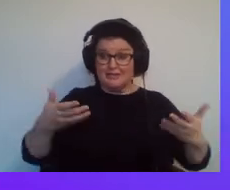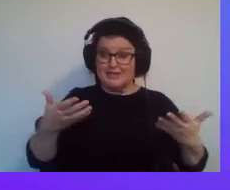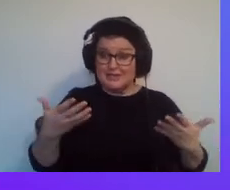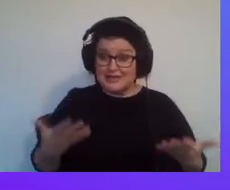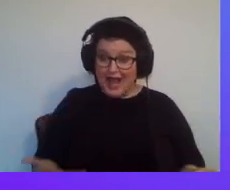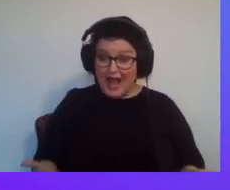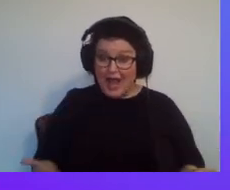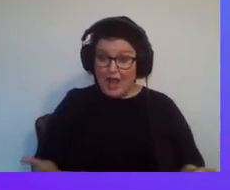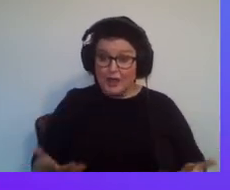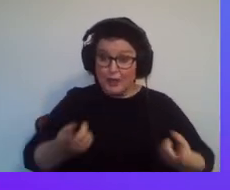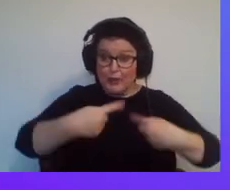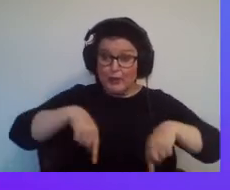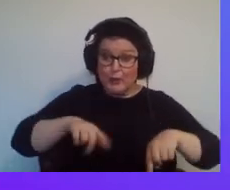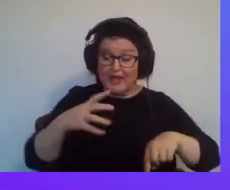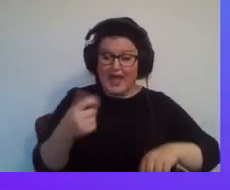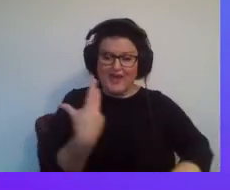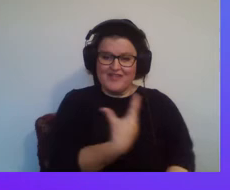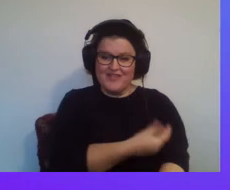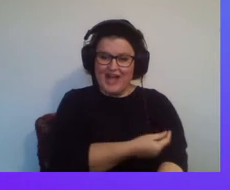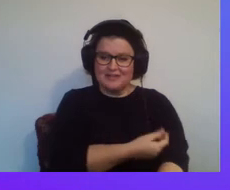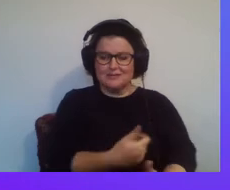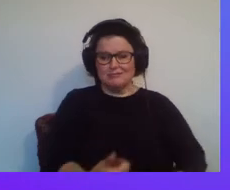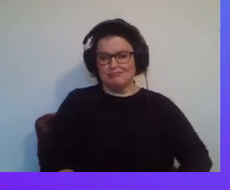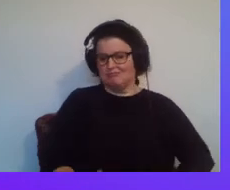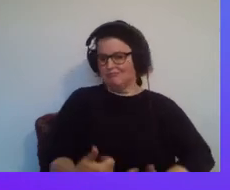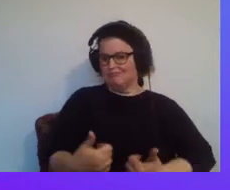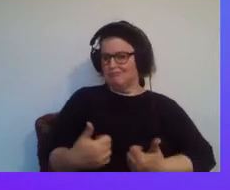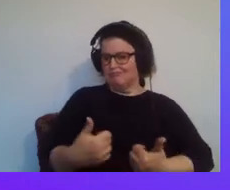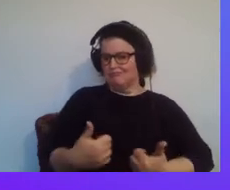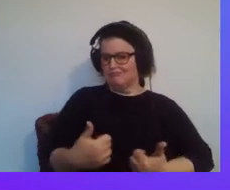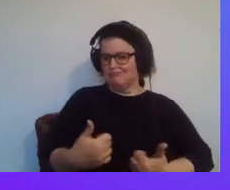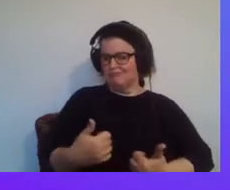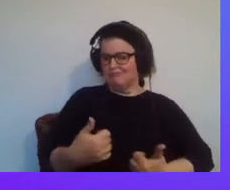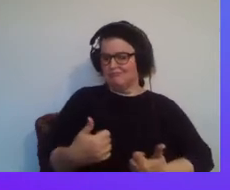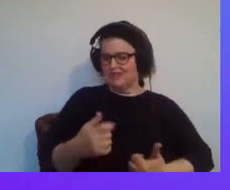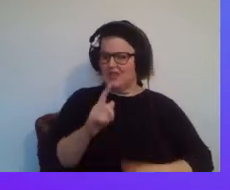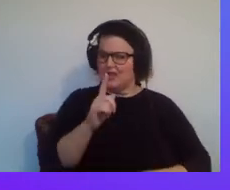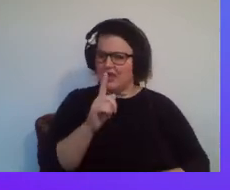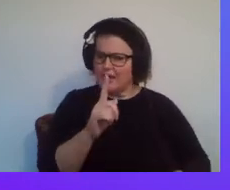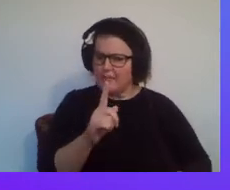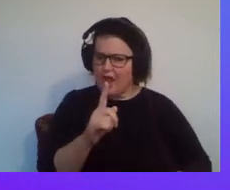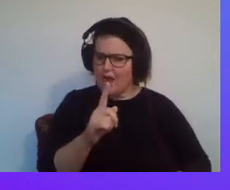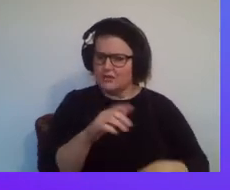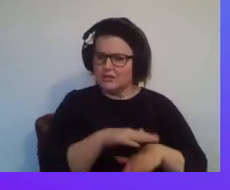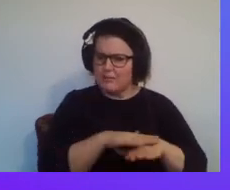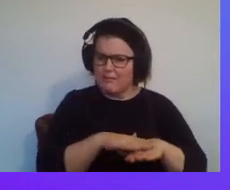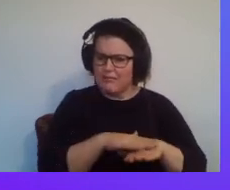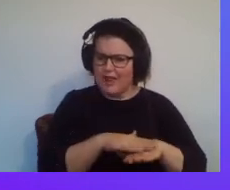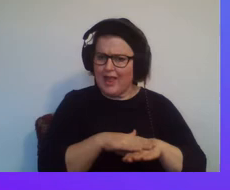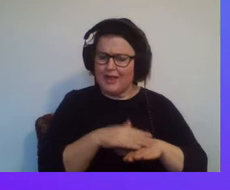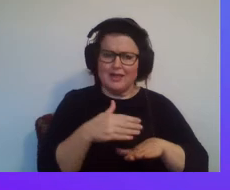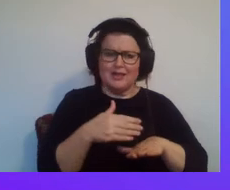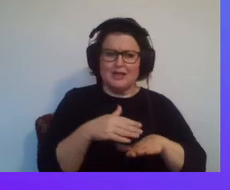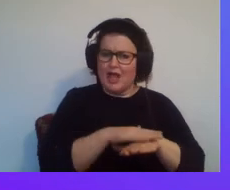to our doctor's surgeries and in hospitals, and yet there's a great hesitancy amongst many in our